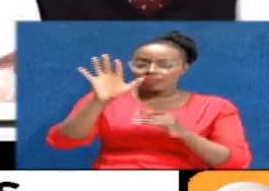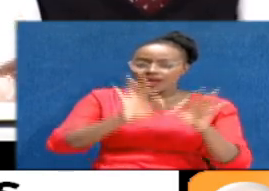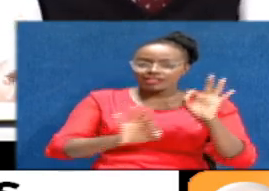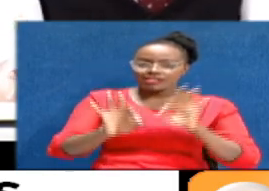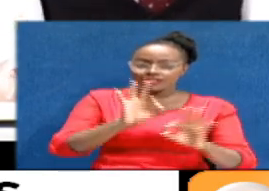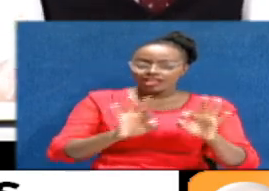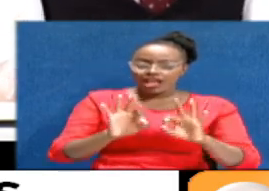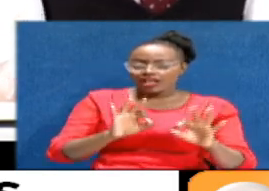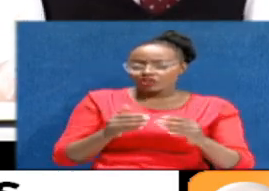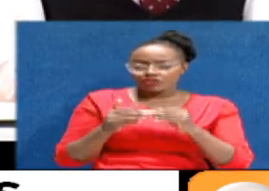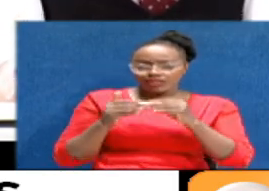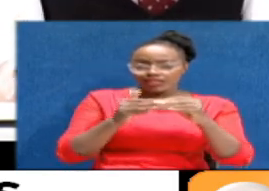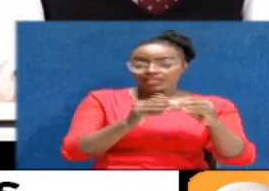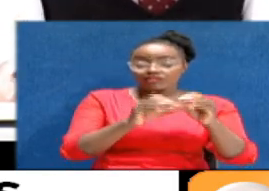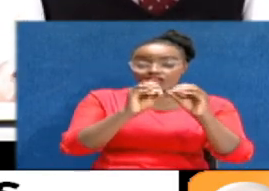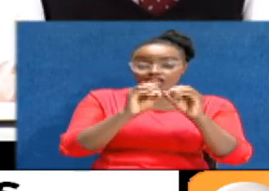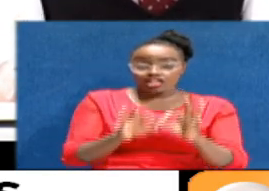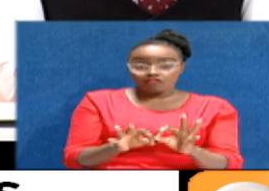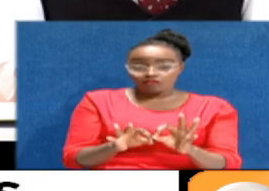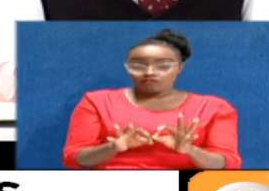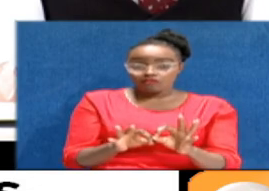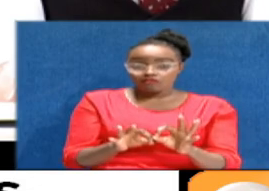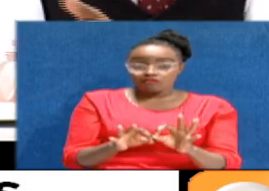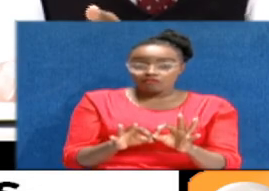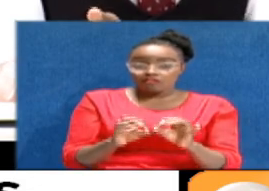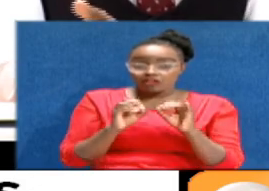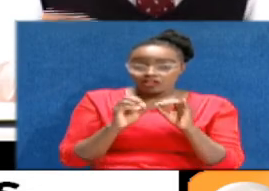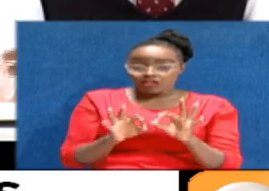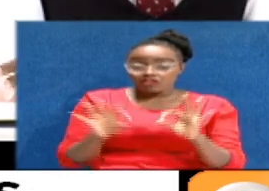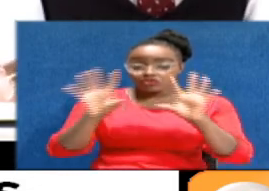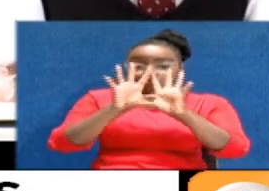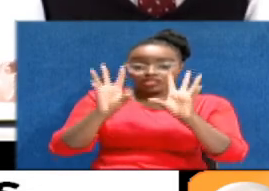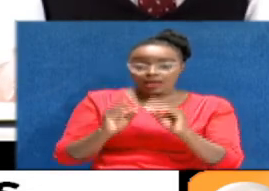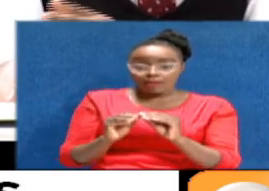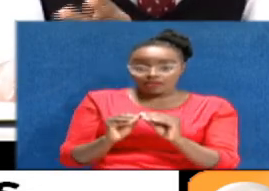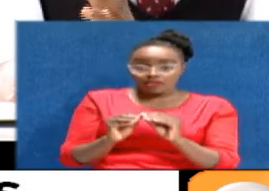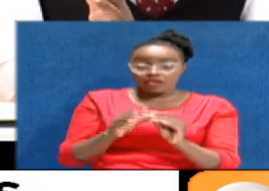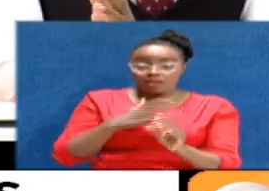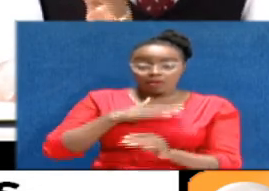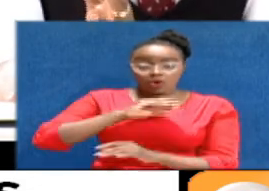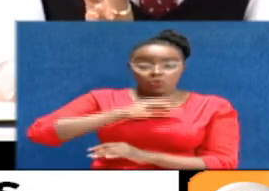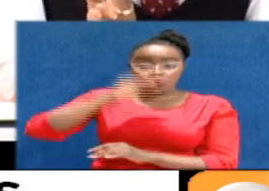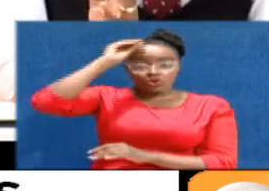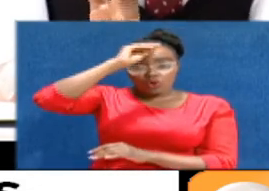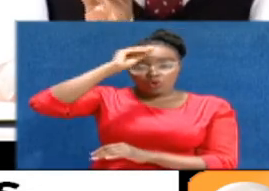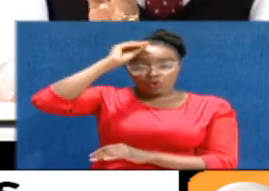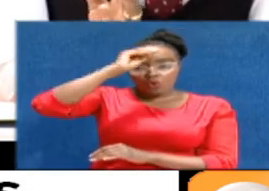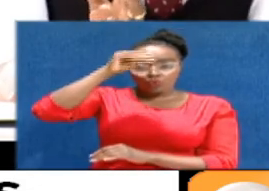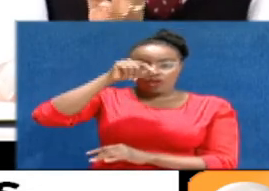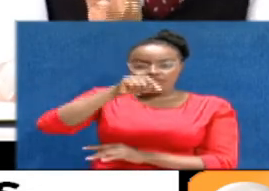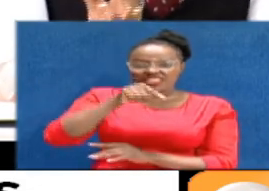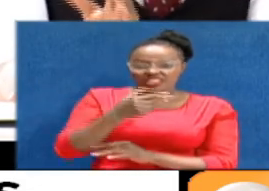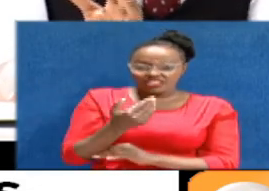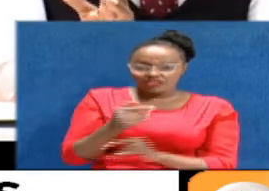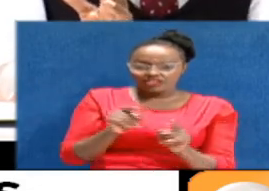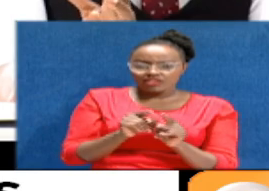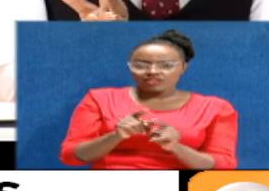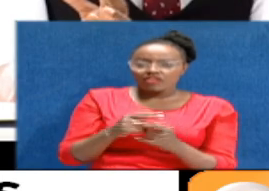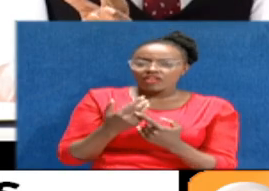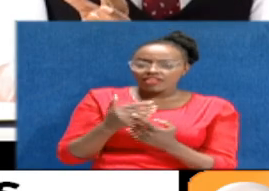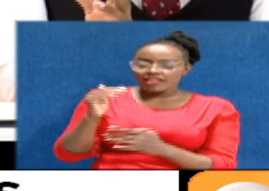style. And if I was to summarize it, in my view, this is principally the